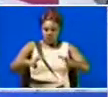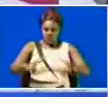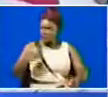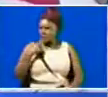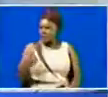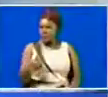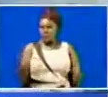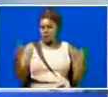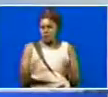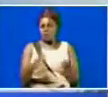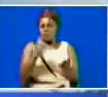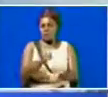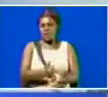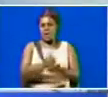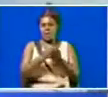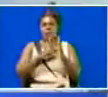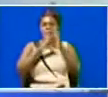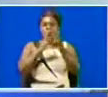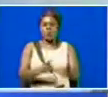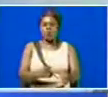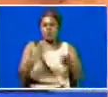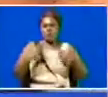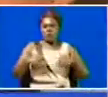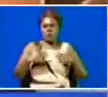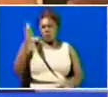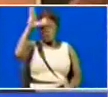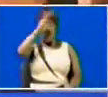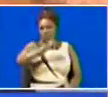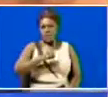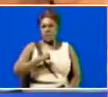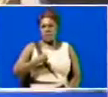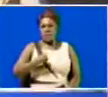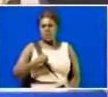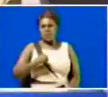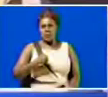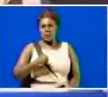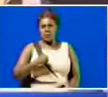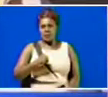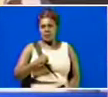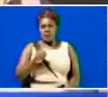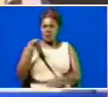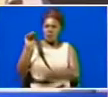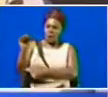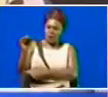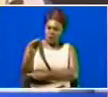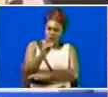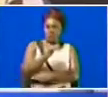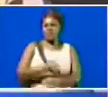adding that residents should help by reporting all persons who are still missing to this point. So we've asked